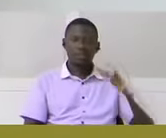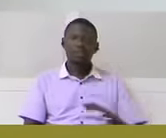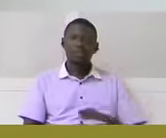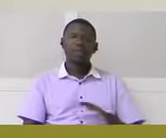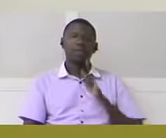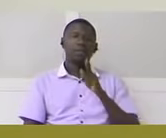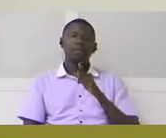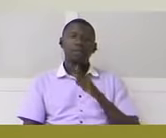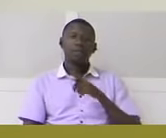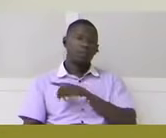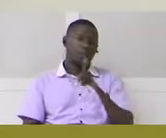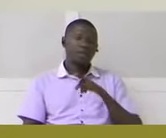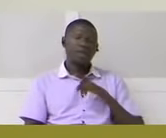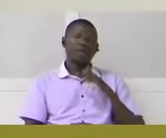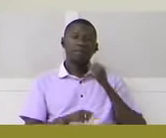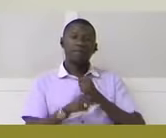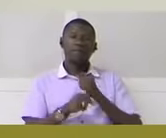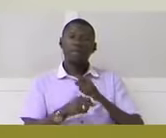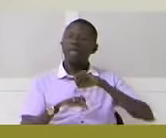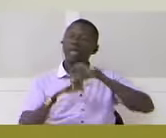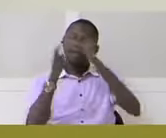everything clear on the ground